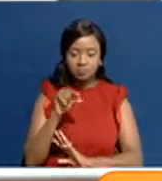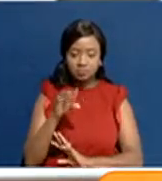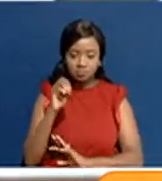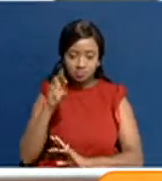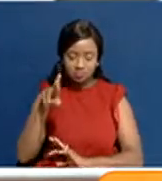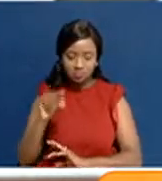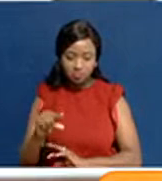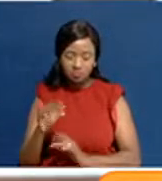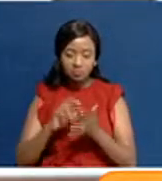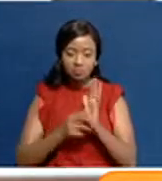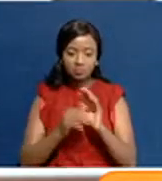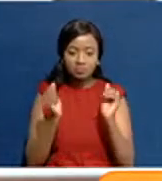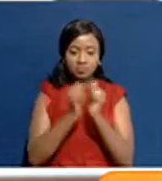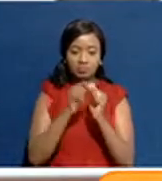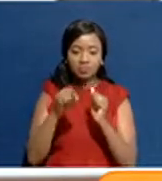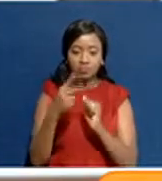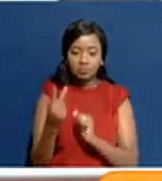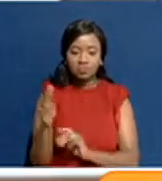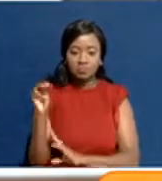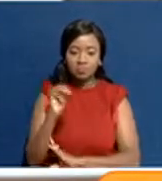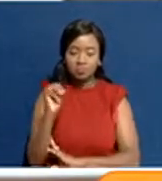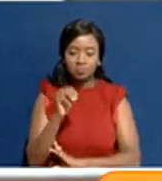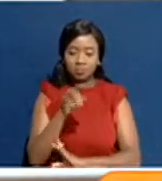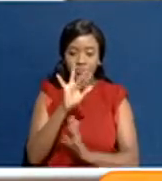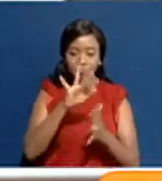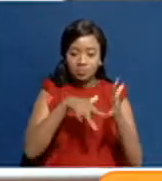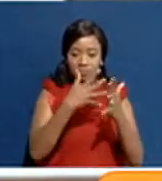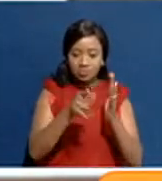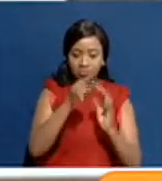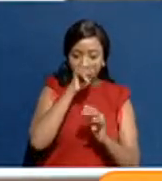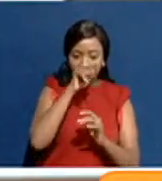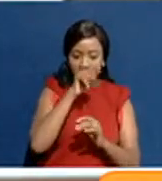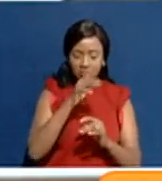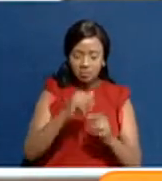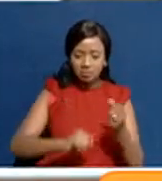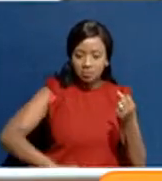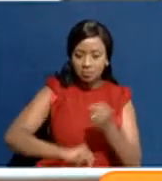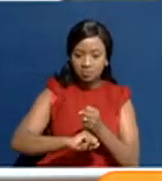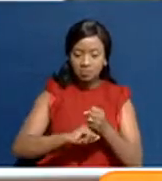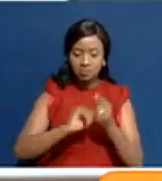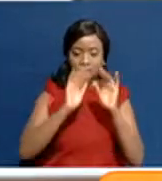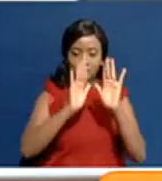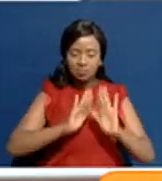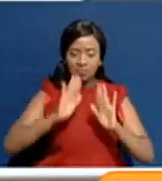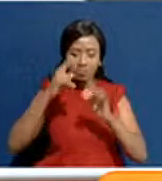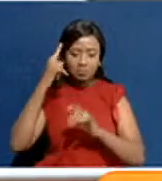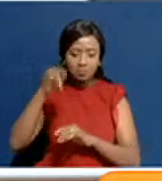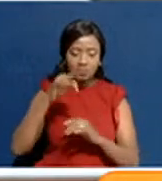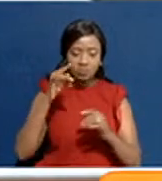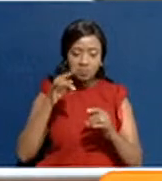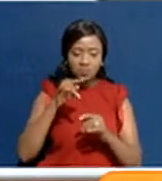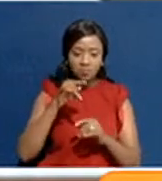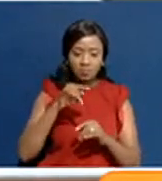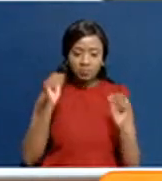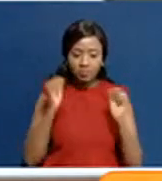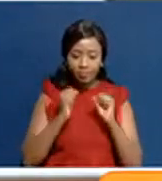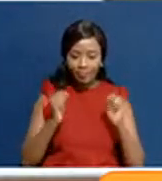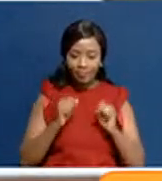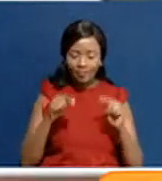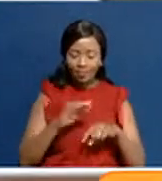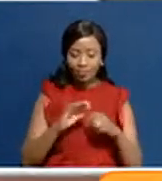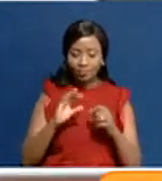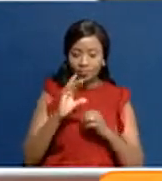nets, 10.2 million of them that were required to boost the malaria campaign in the country. And this is a procurement